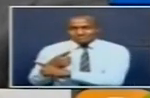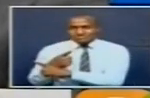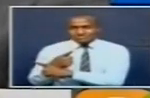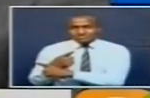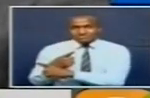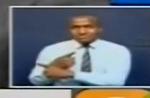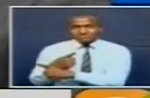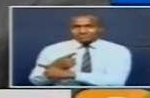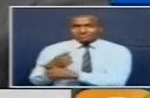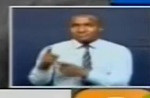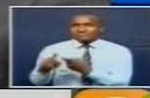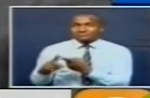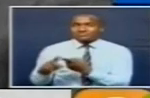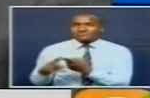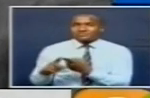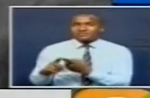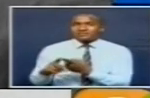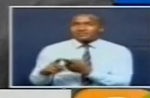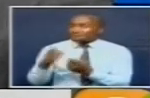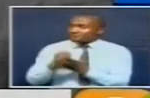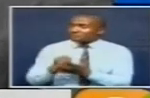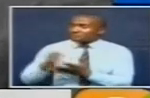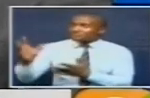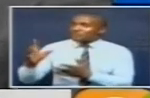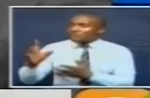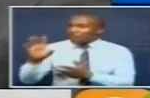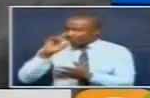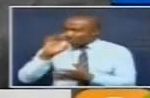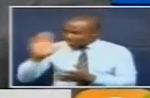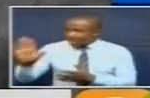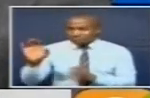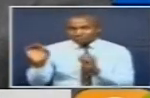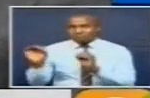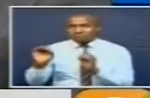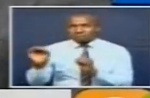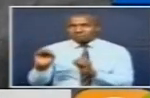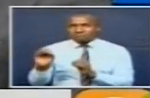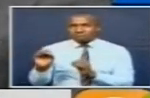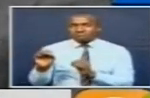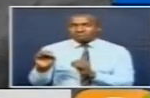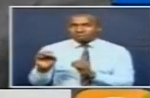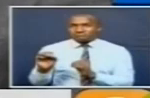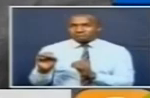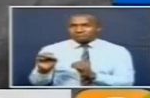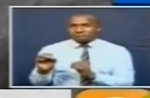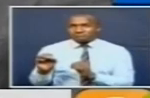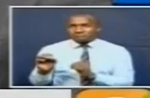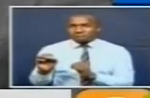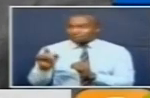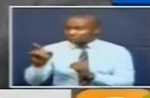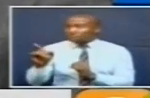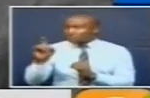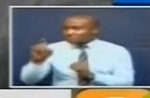out included somebody should not be posted in their own home county, and you were supposed to be